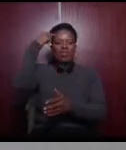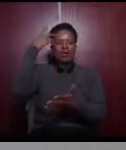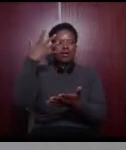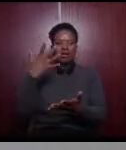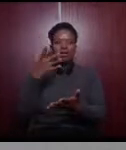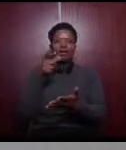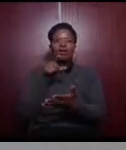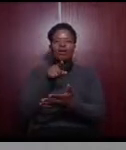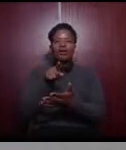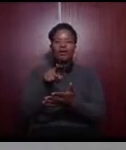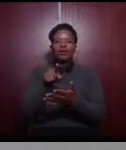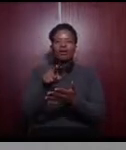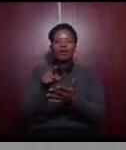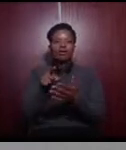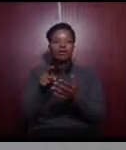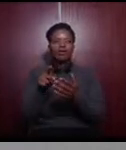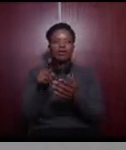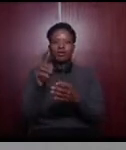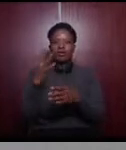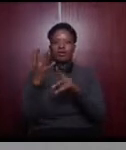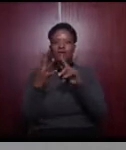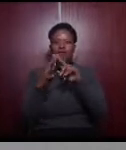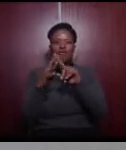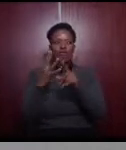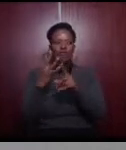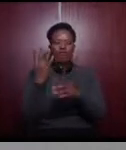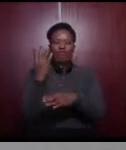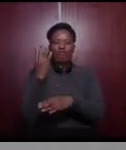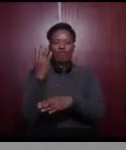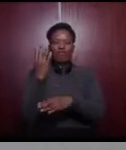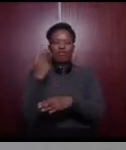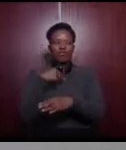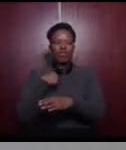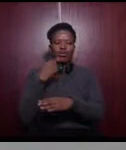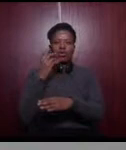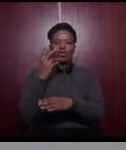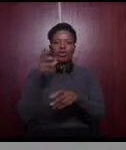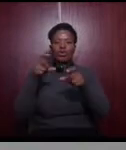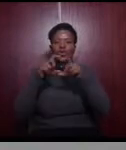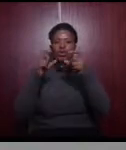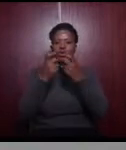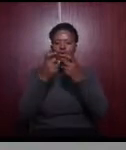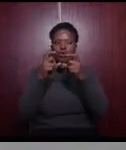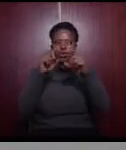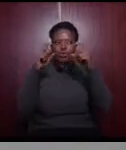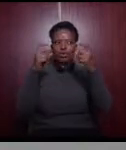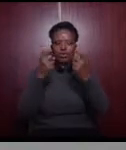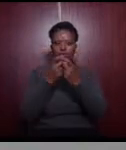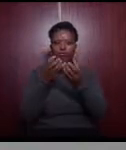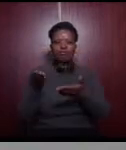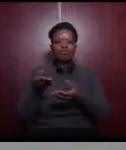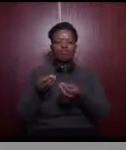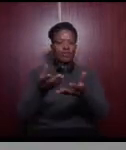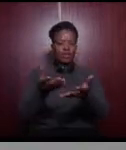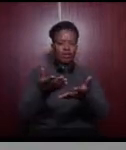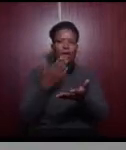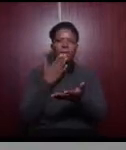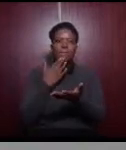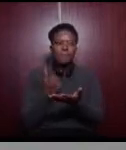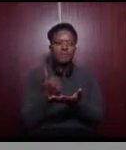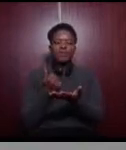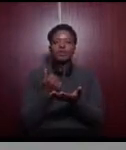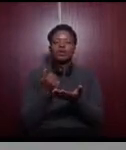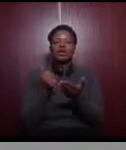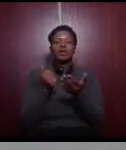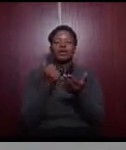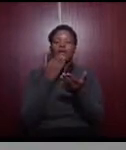is the third or fourth presentation that we as honorable members have benefited on. So I'm going to request that